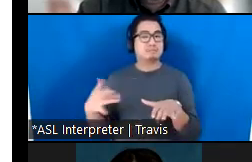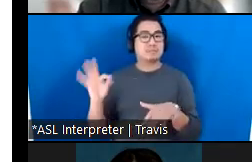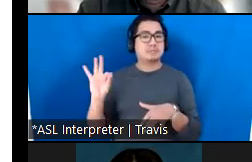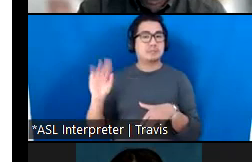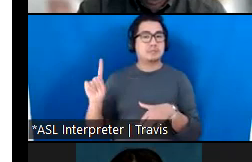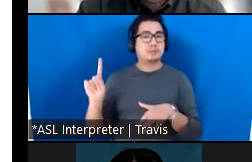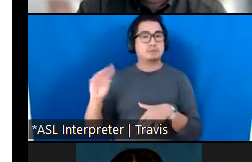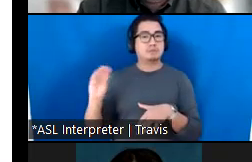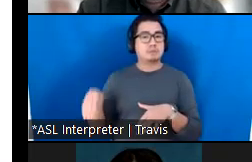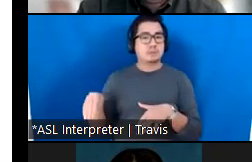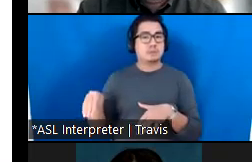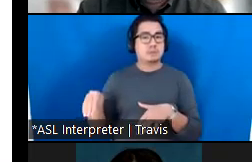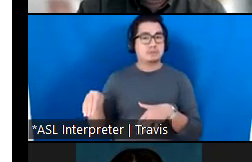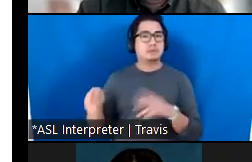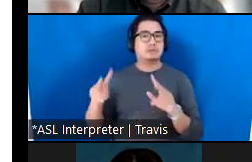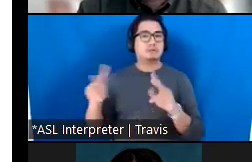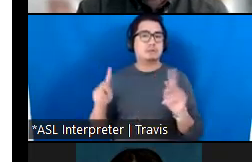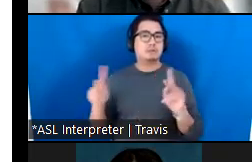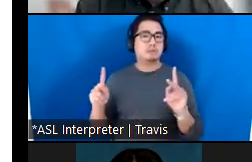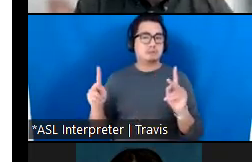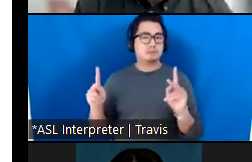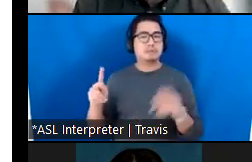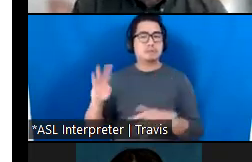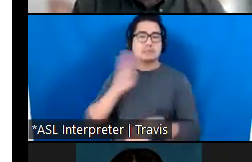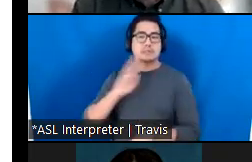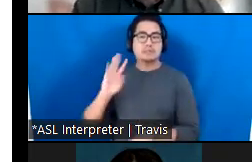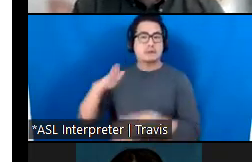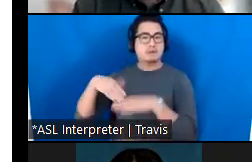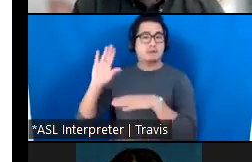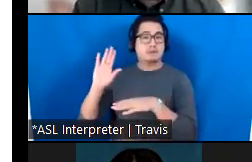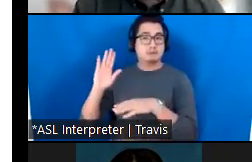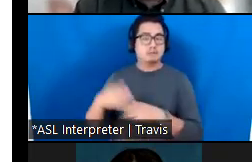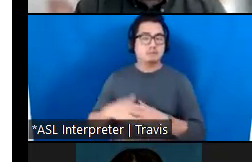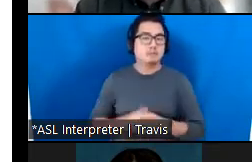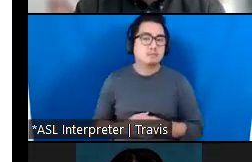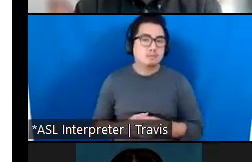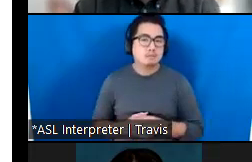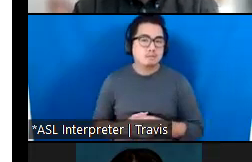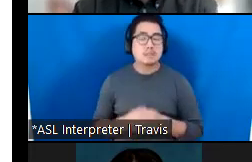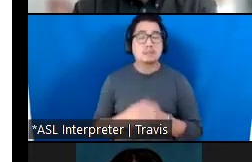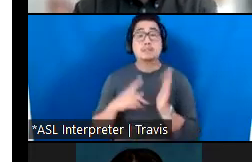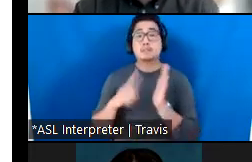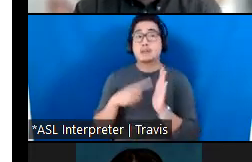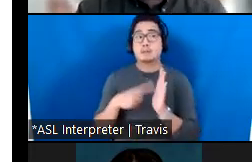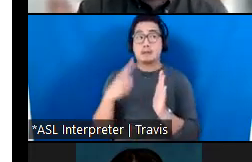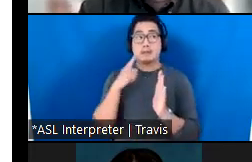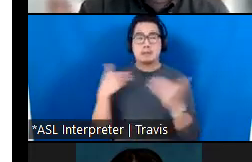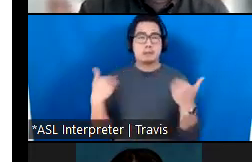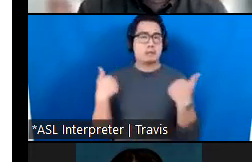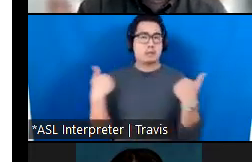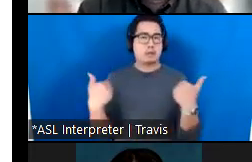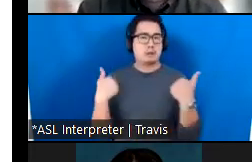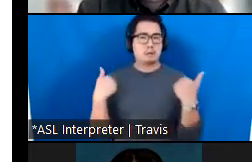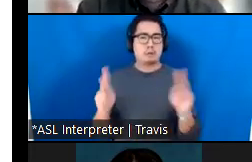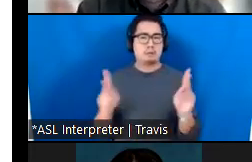are those 60 and over. But sometimes people think that young people are not impacted.